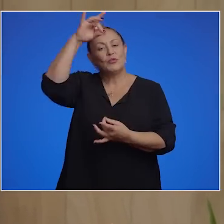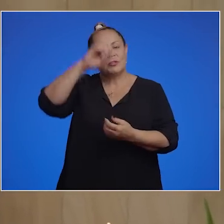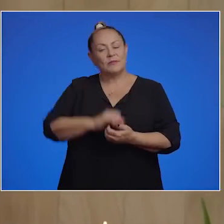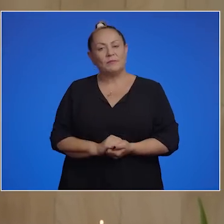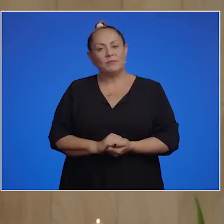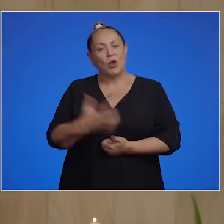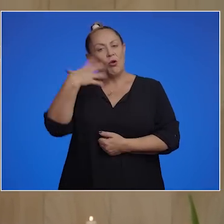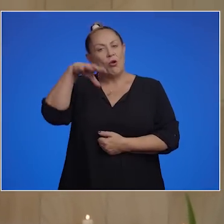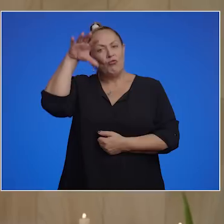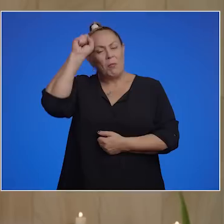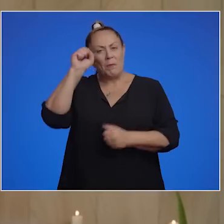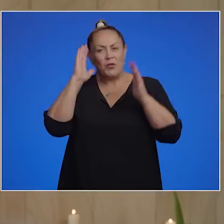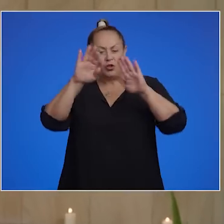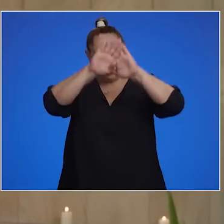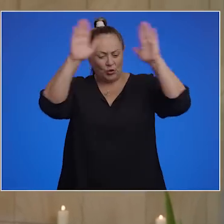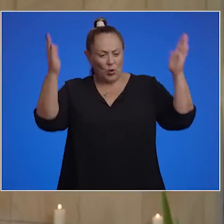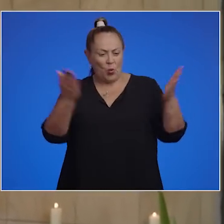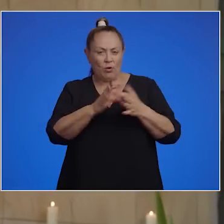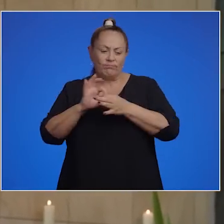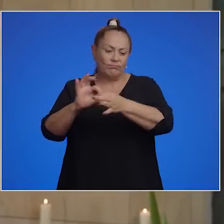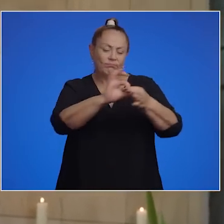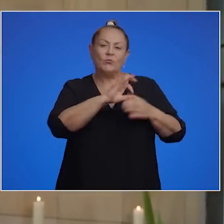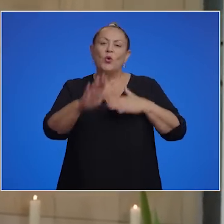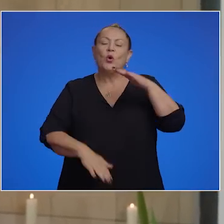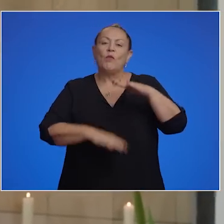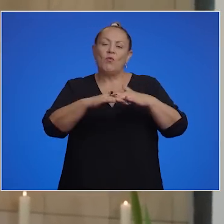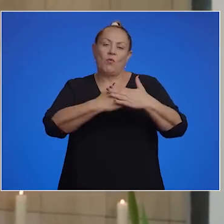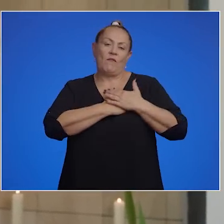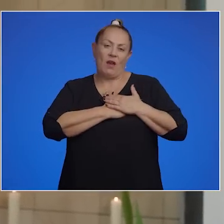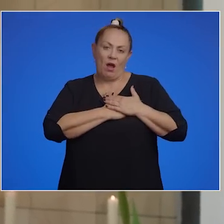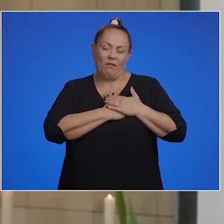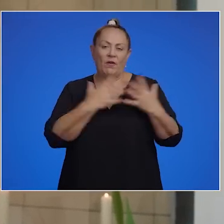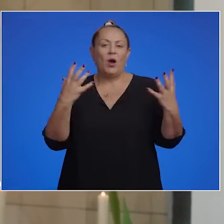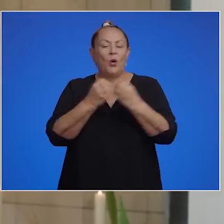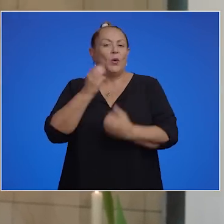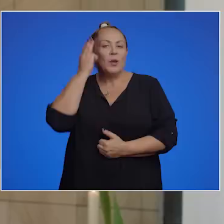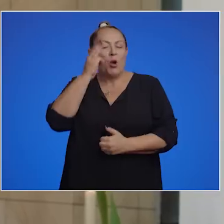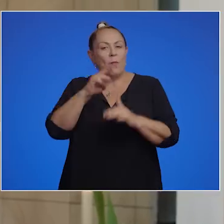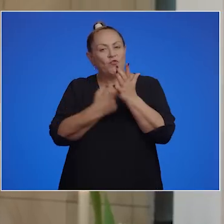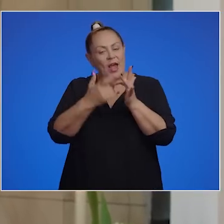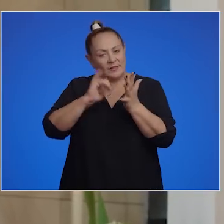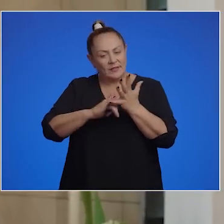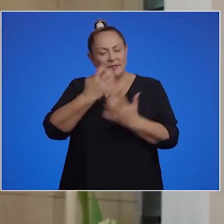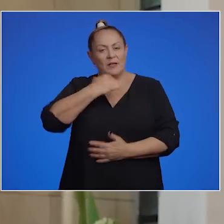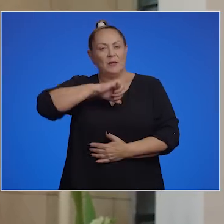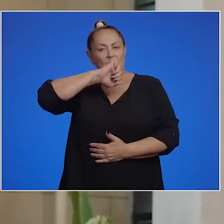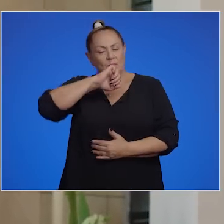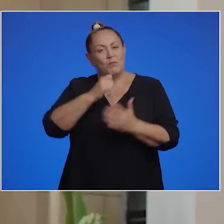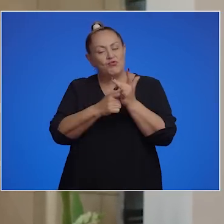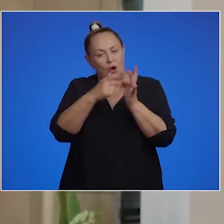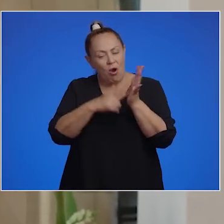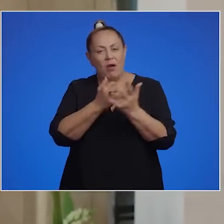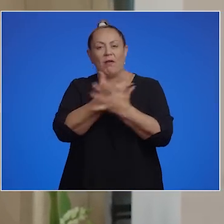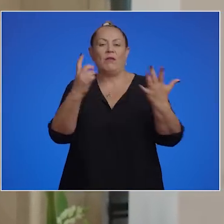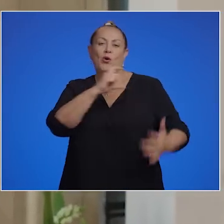Spirit. Remember, Lord, your Church spread throughout the world, and bring her to the fullness of charity, together with Francis, our Pope, and Brian,